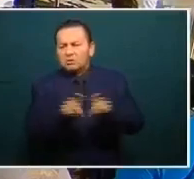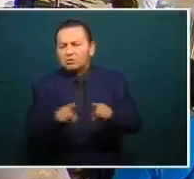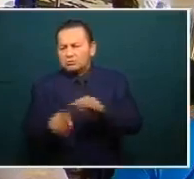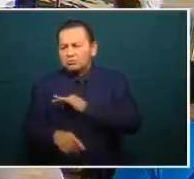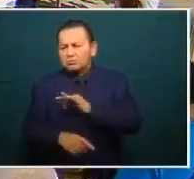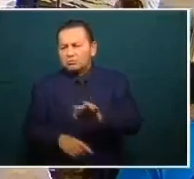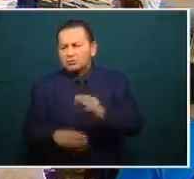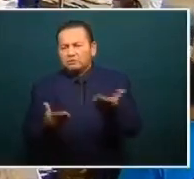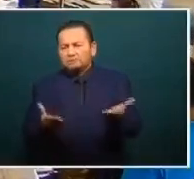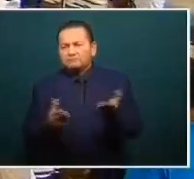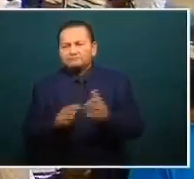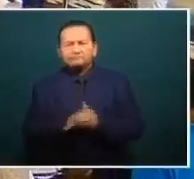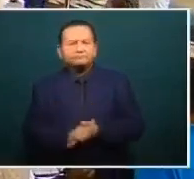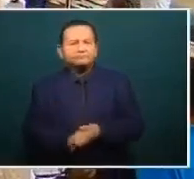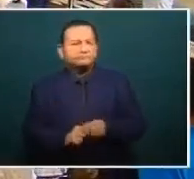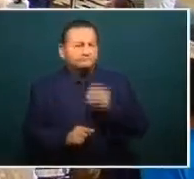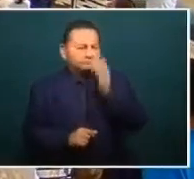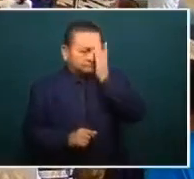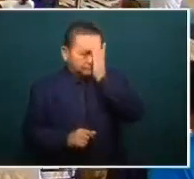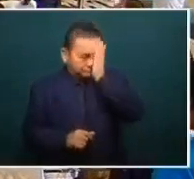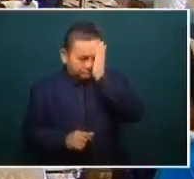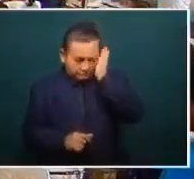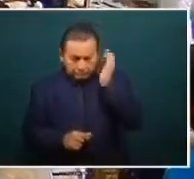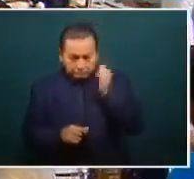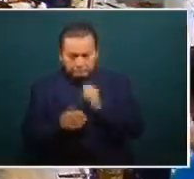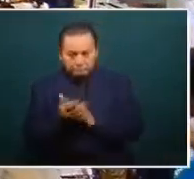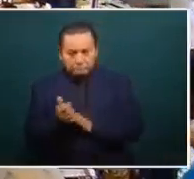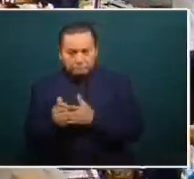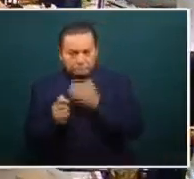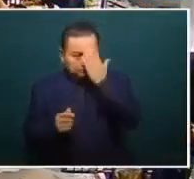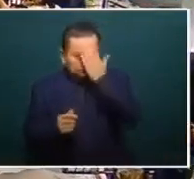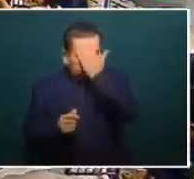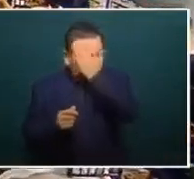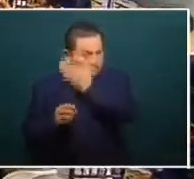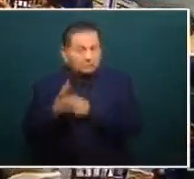and to have good relations with all in the world.